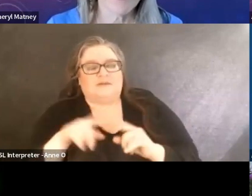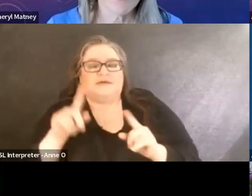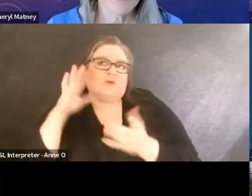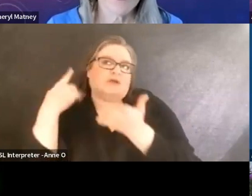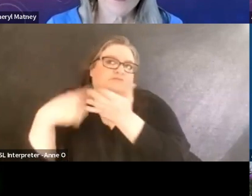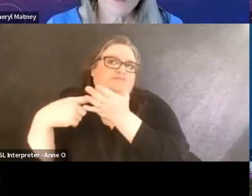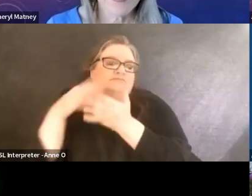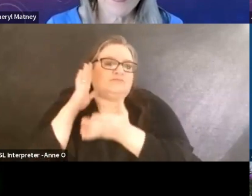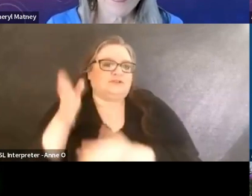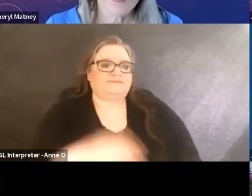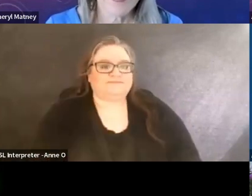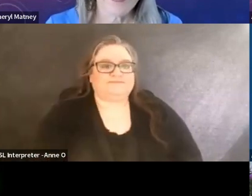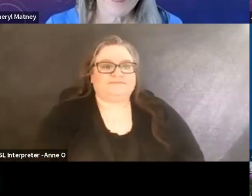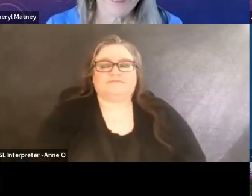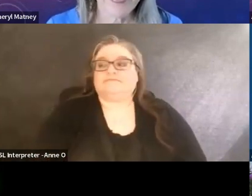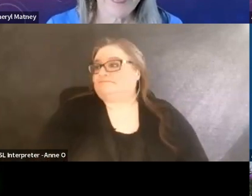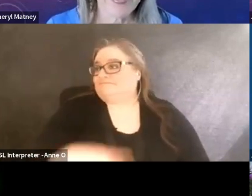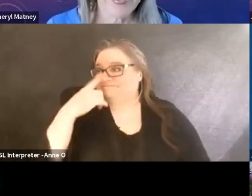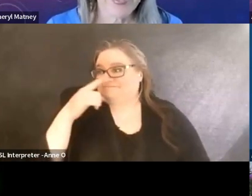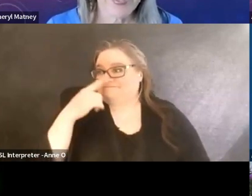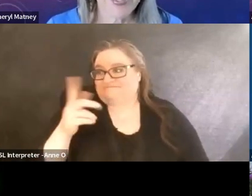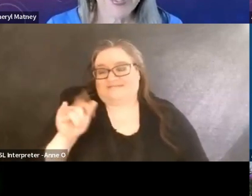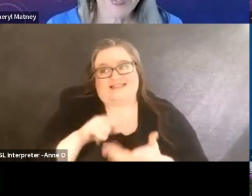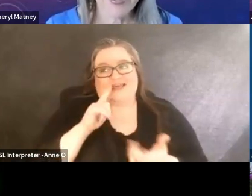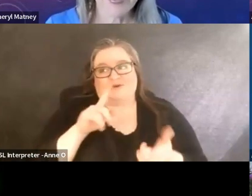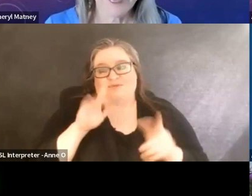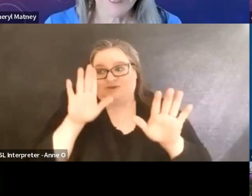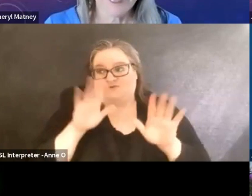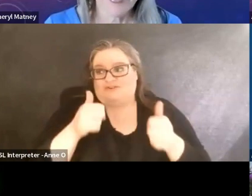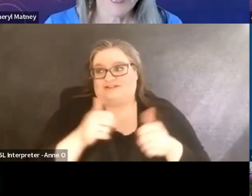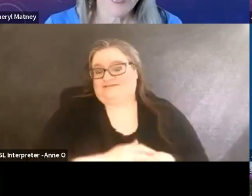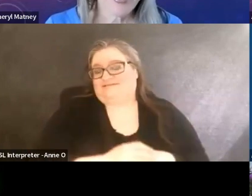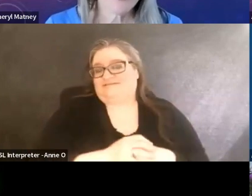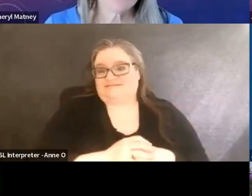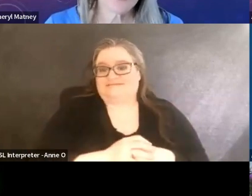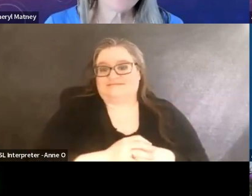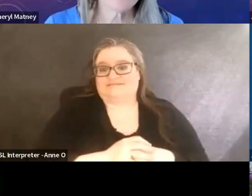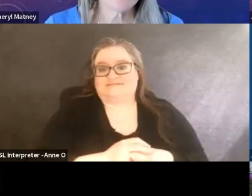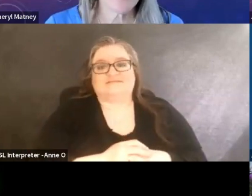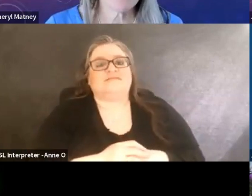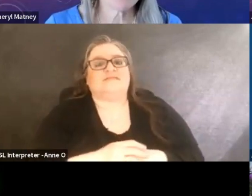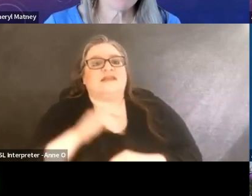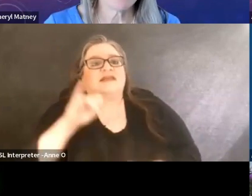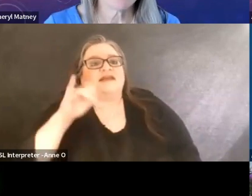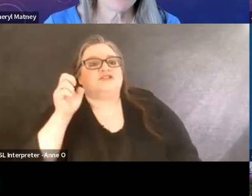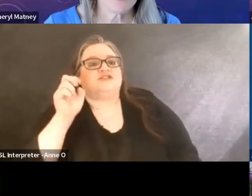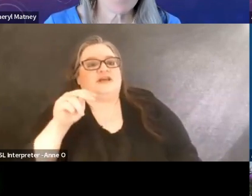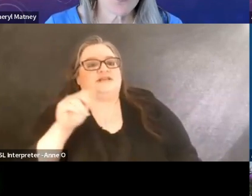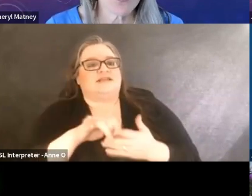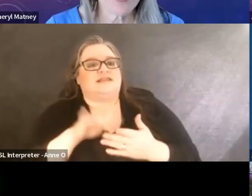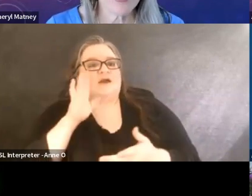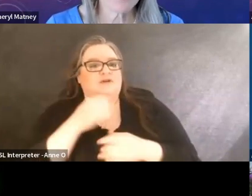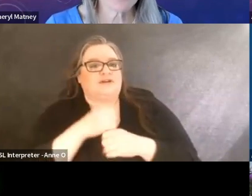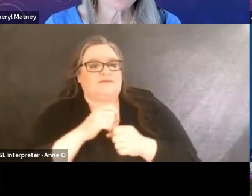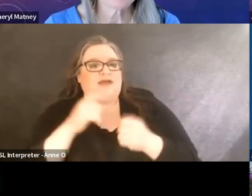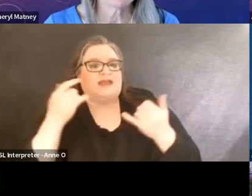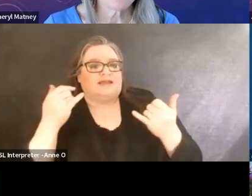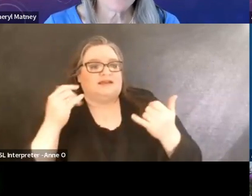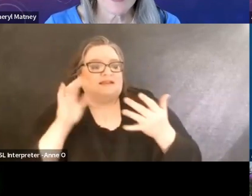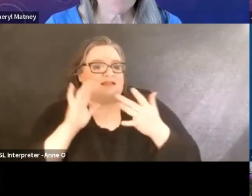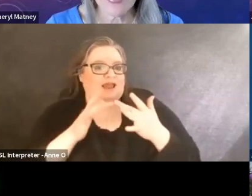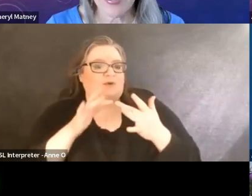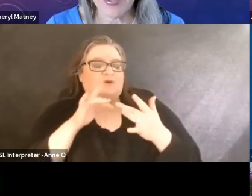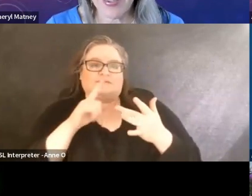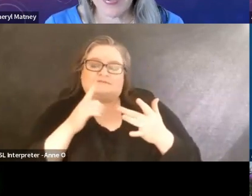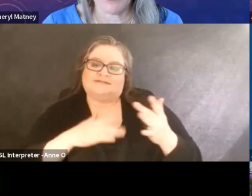them. Yeah, if y'all could pass it on, that would be great. And Jason, that would make the network